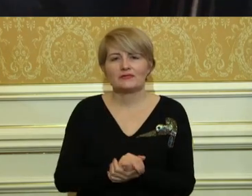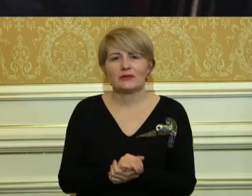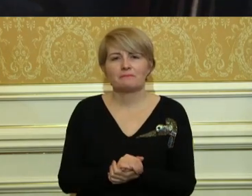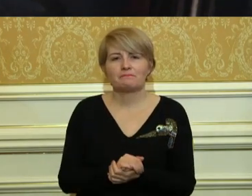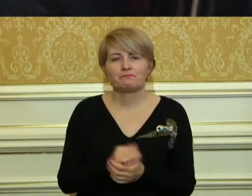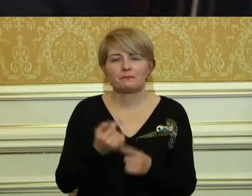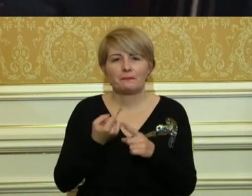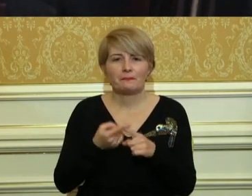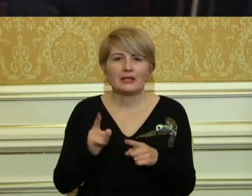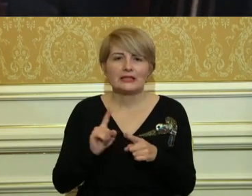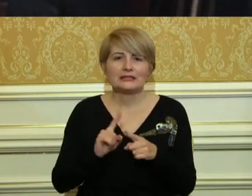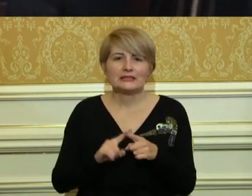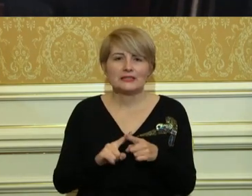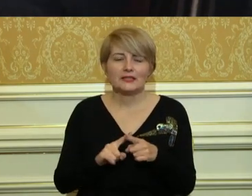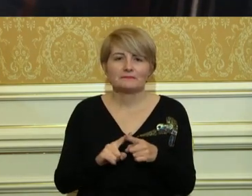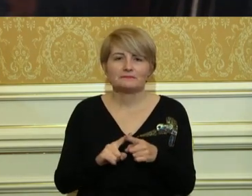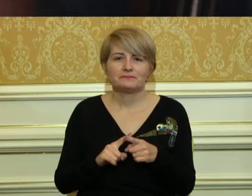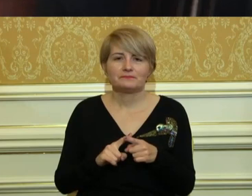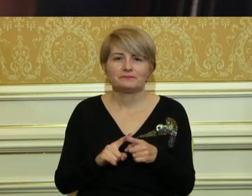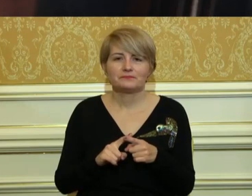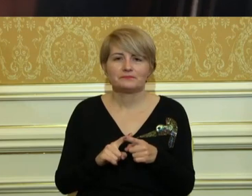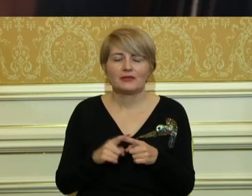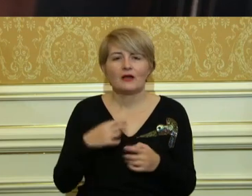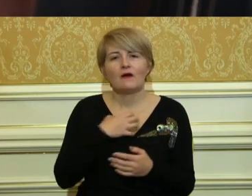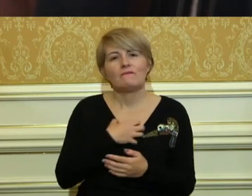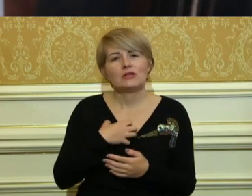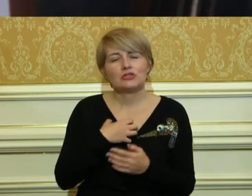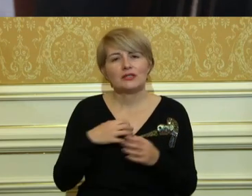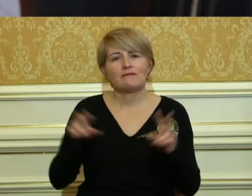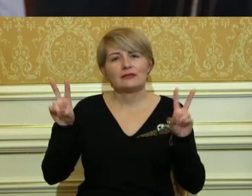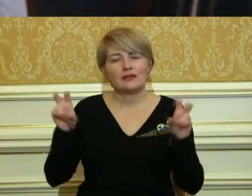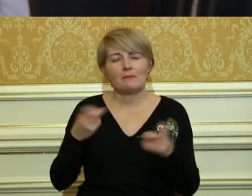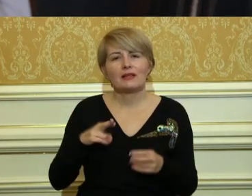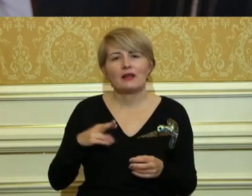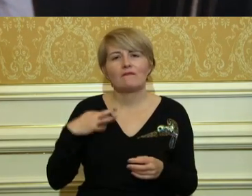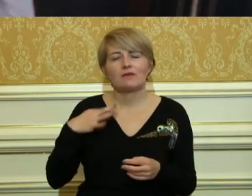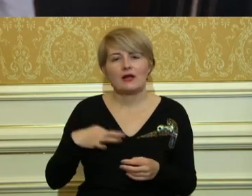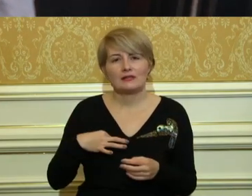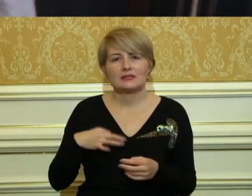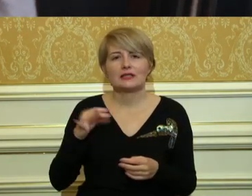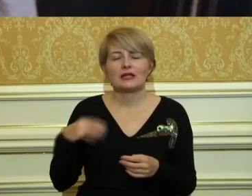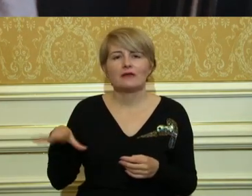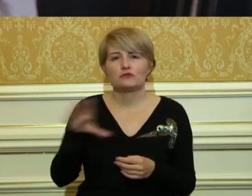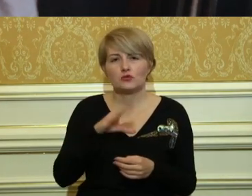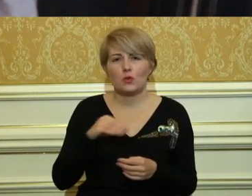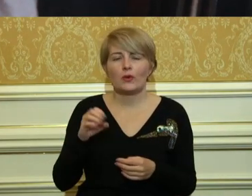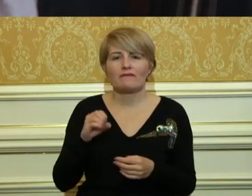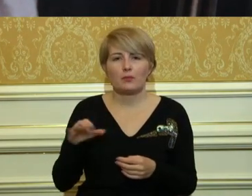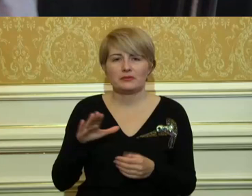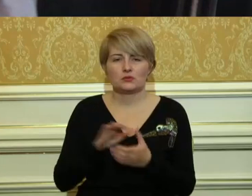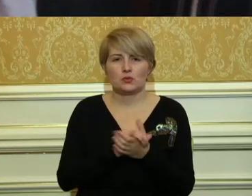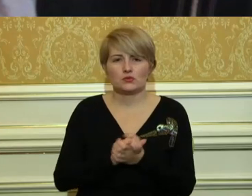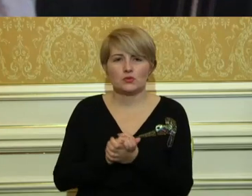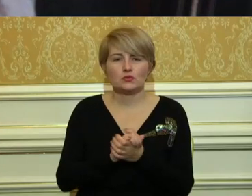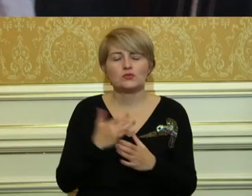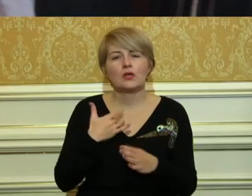women in our societies. And it's extremely important issue for France and for all